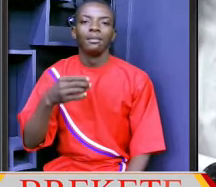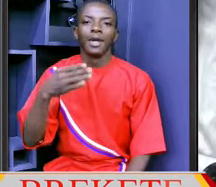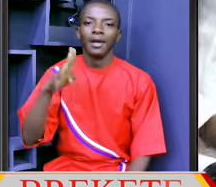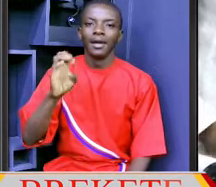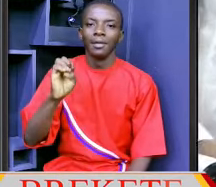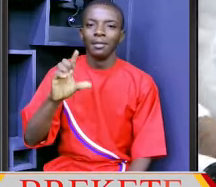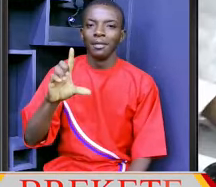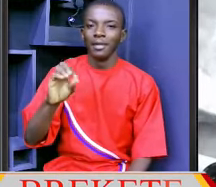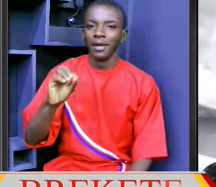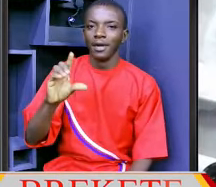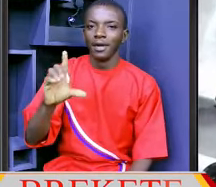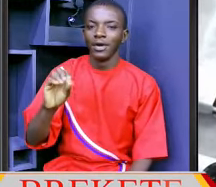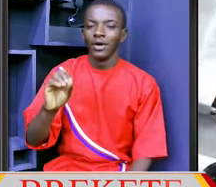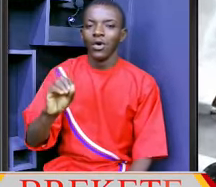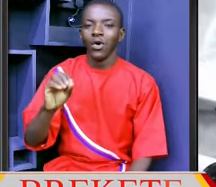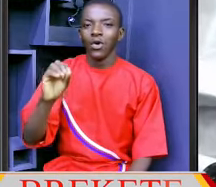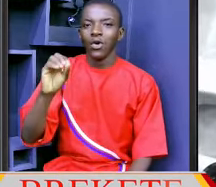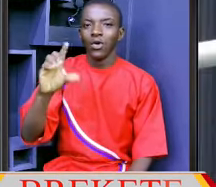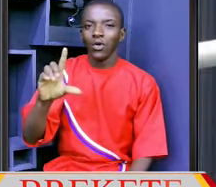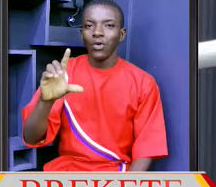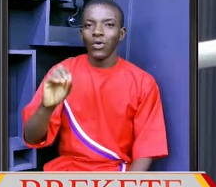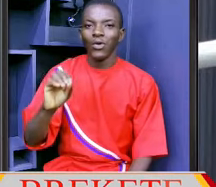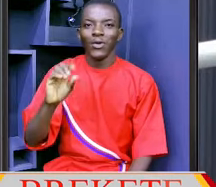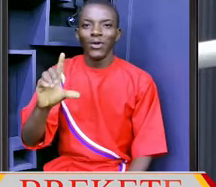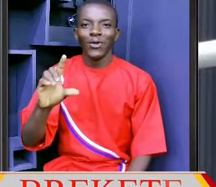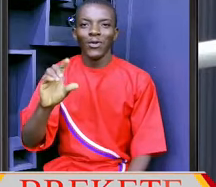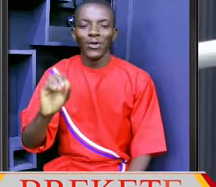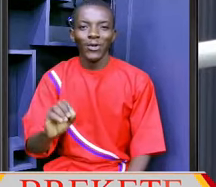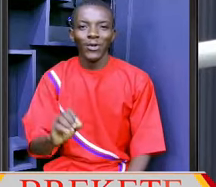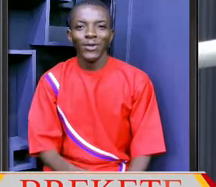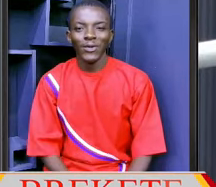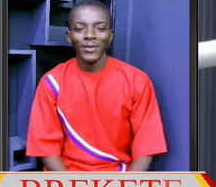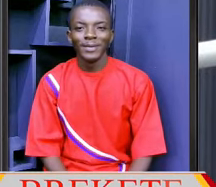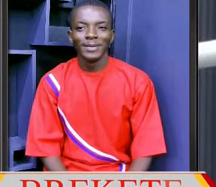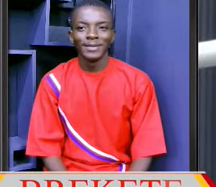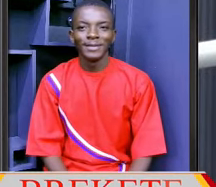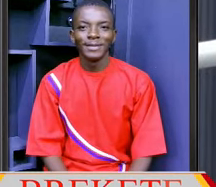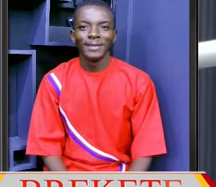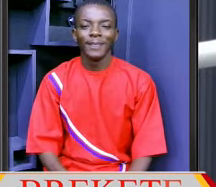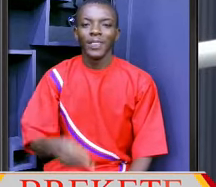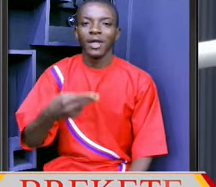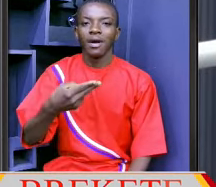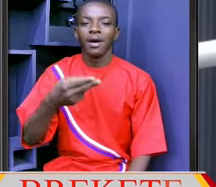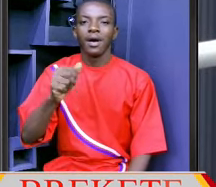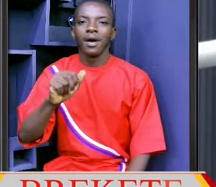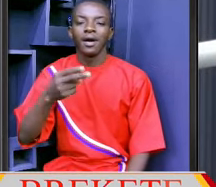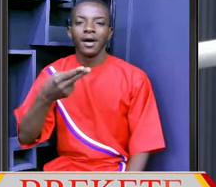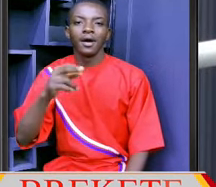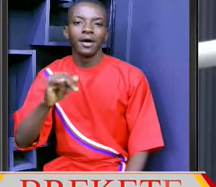Hem, belem, be. Oh, lo, lo, lo.